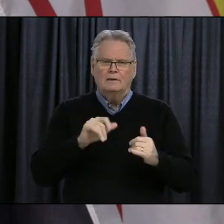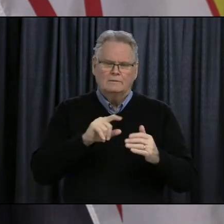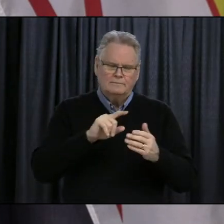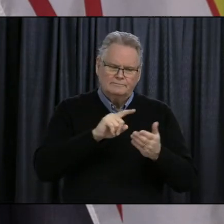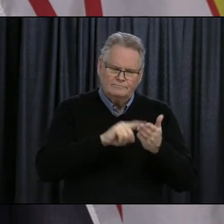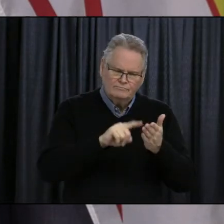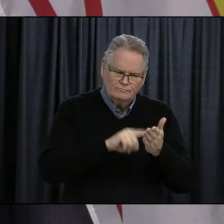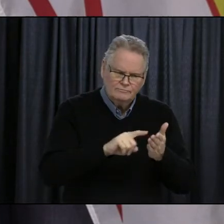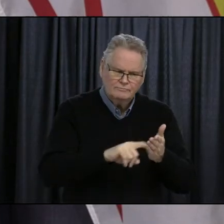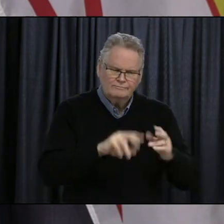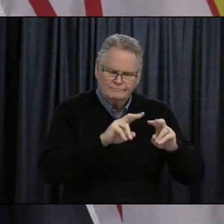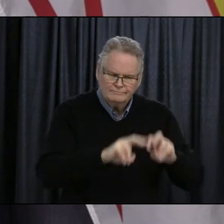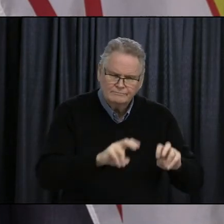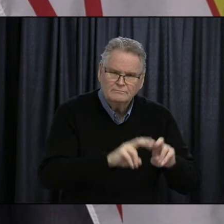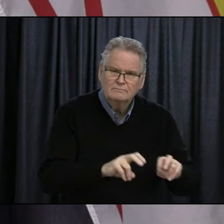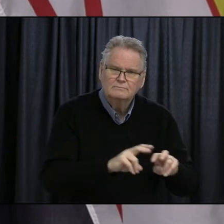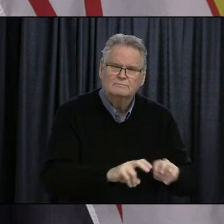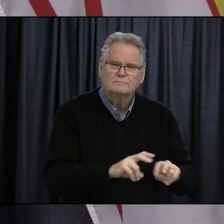those as we speak. But